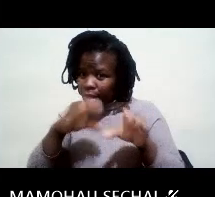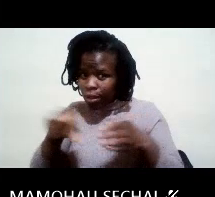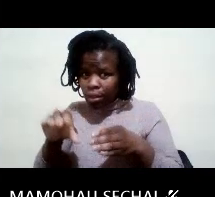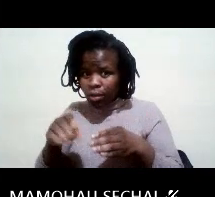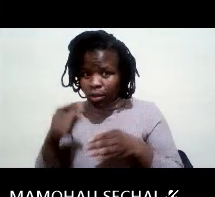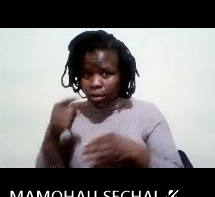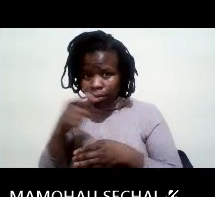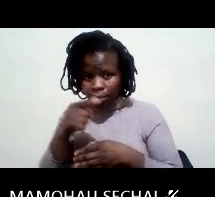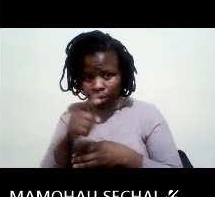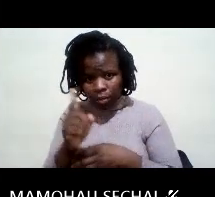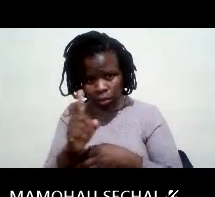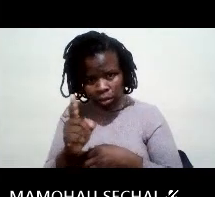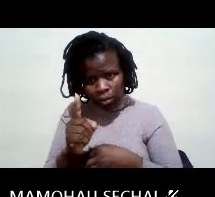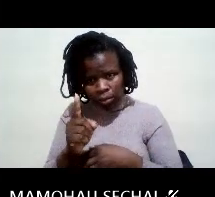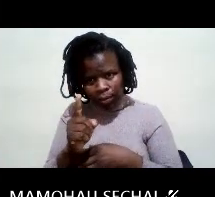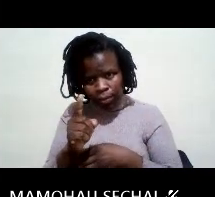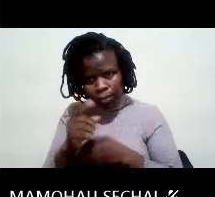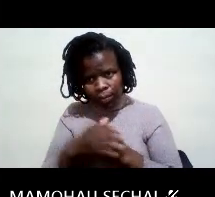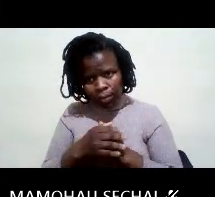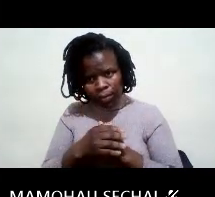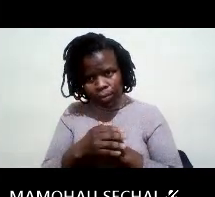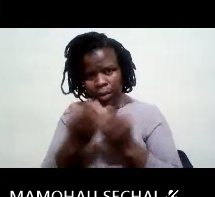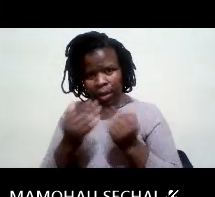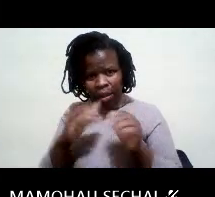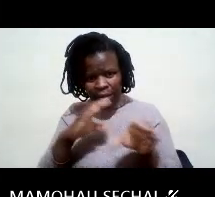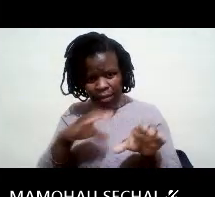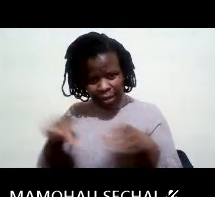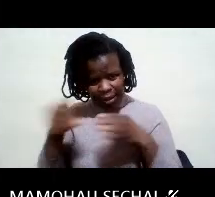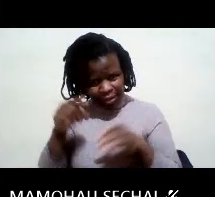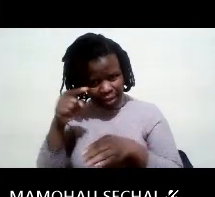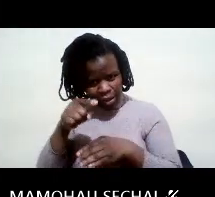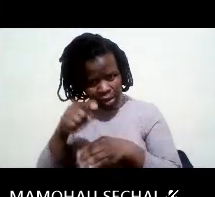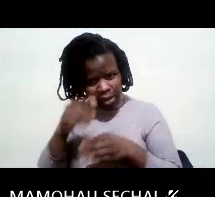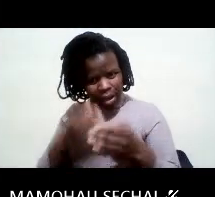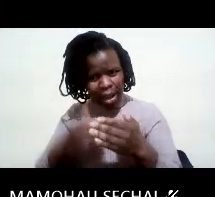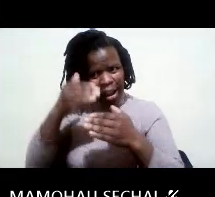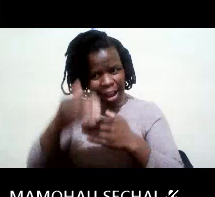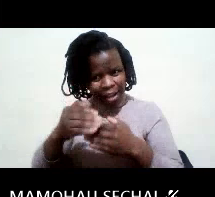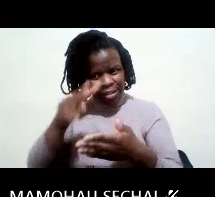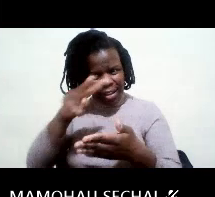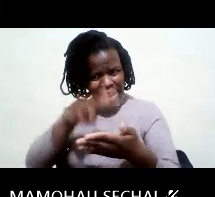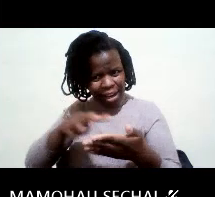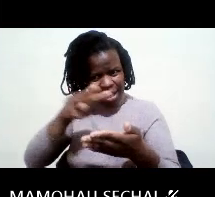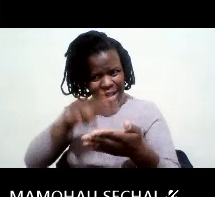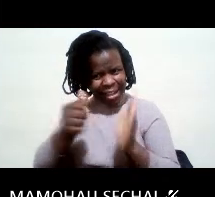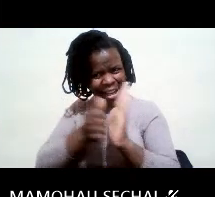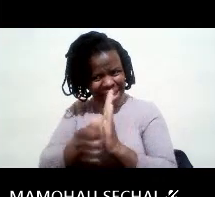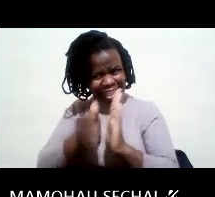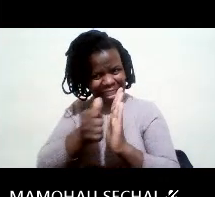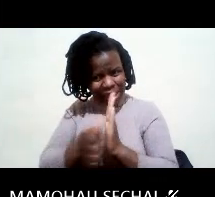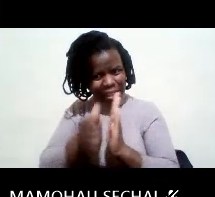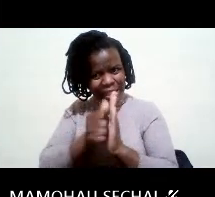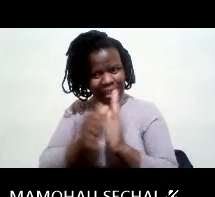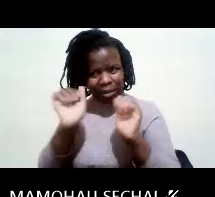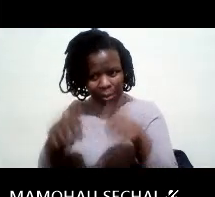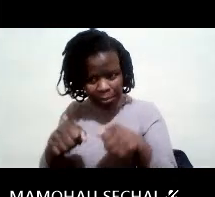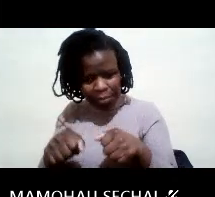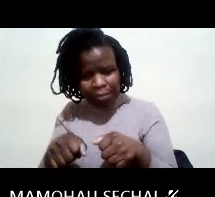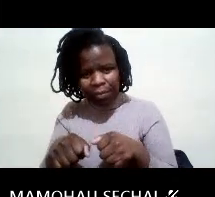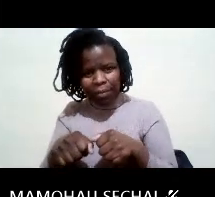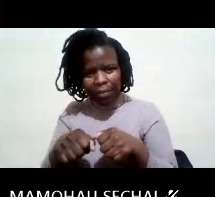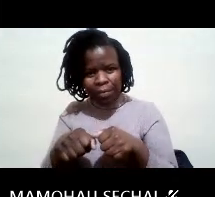Yeah, this is the 3rd. Online activity you have for this week is, after reading these 2 articles, the